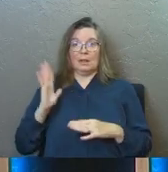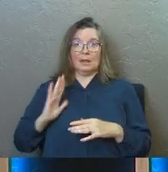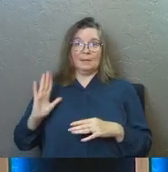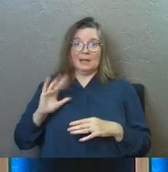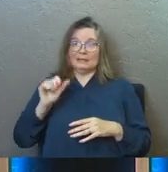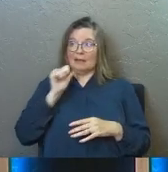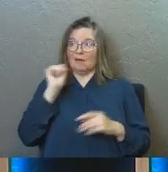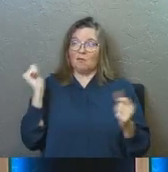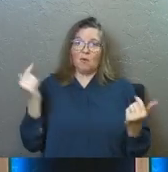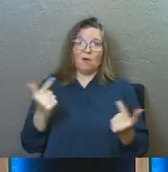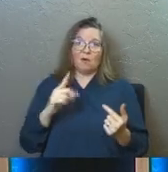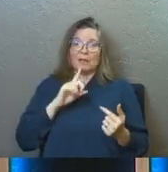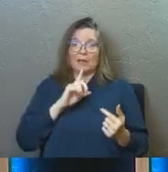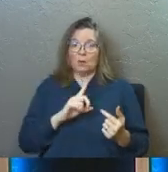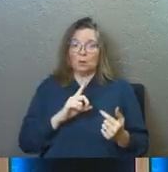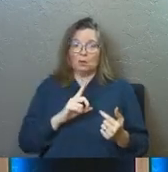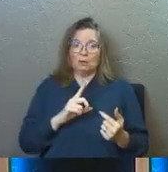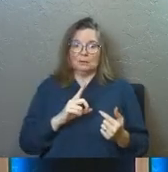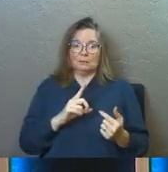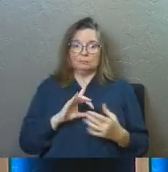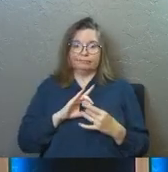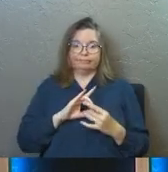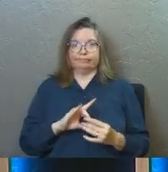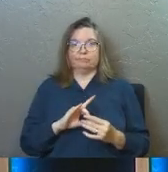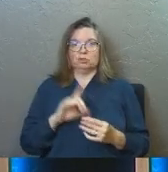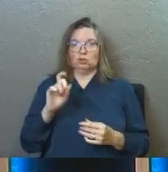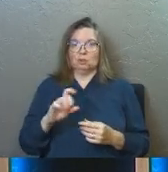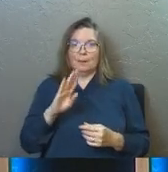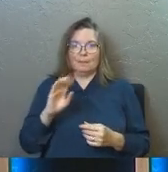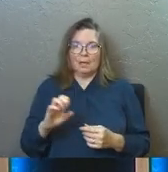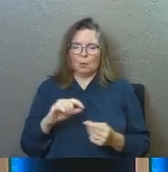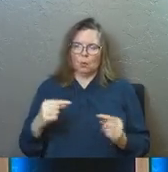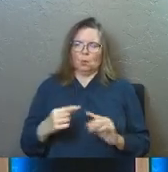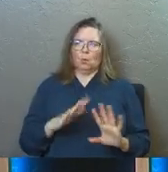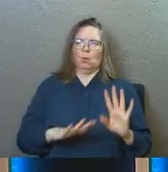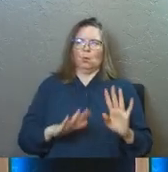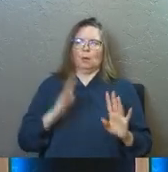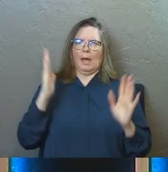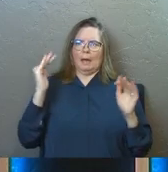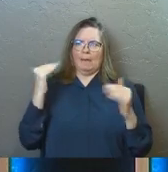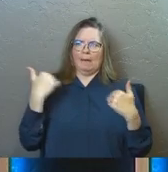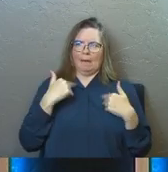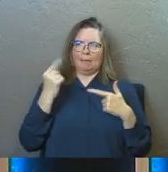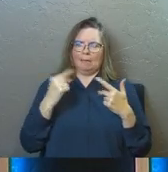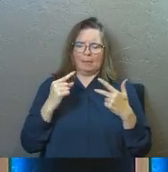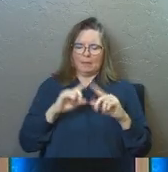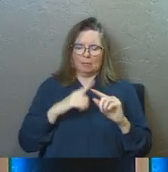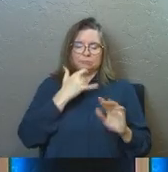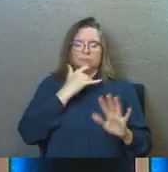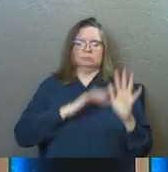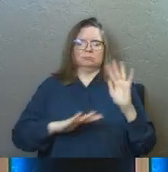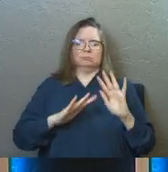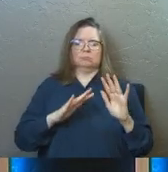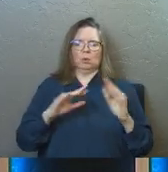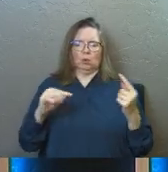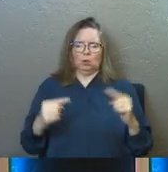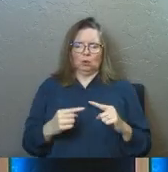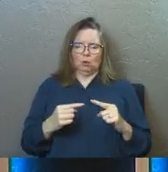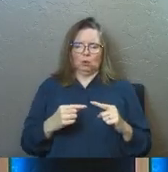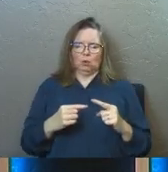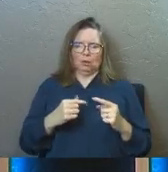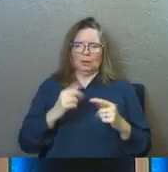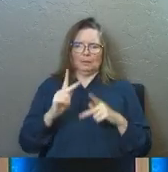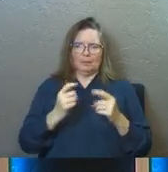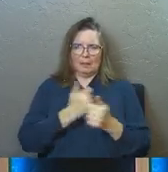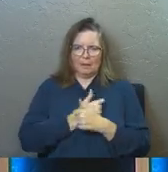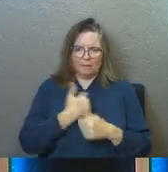past weren't all that they were, you know, built up to be. We've been hurt by people who said they loved us and cared for us, and they weren't the